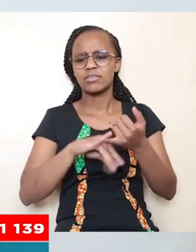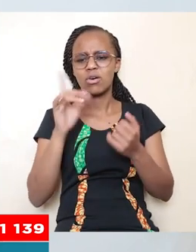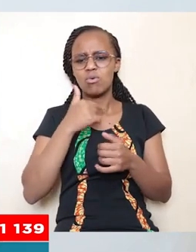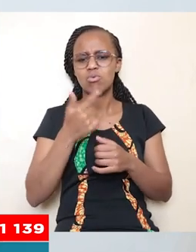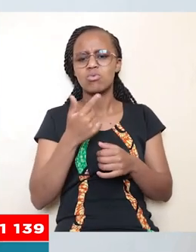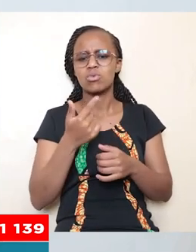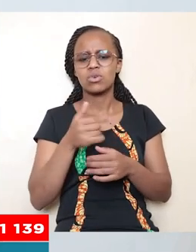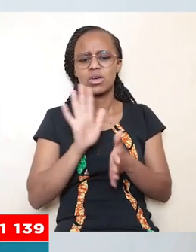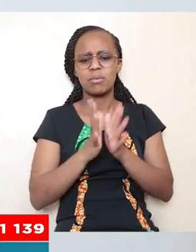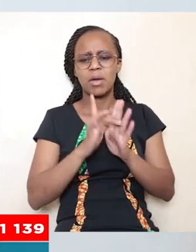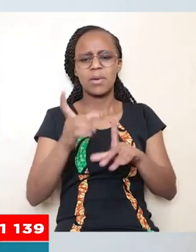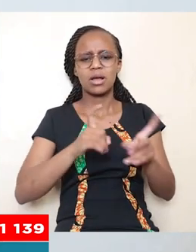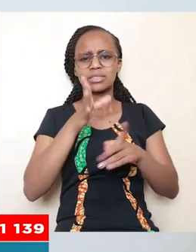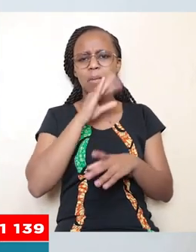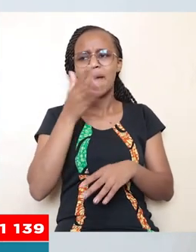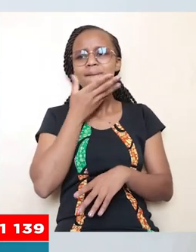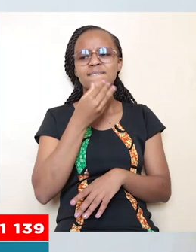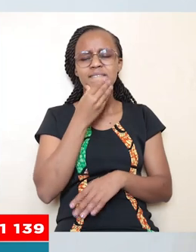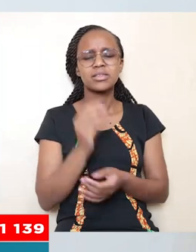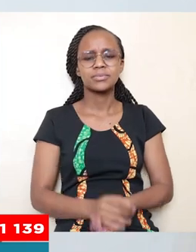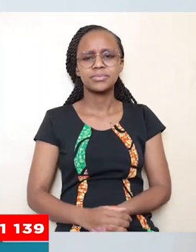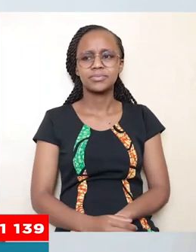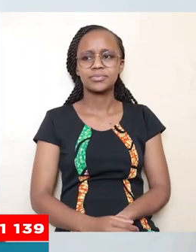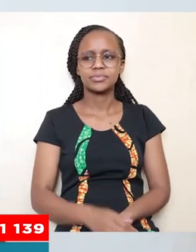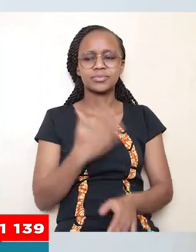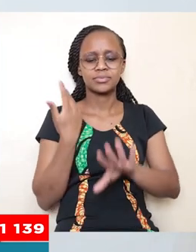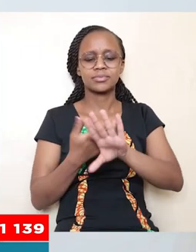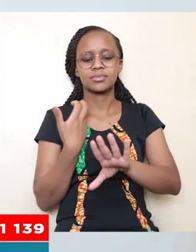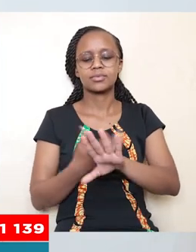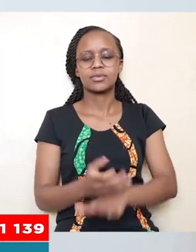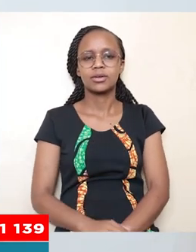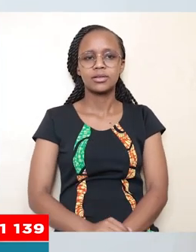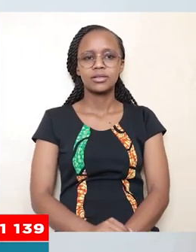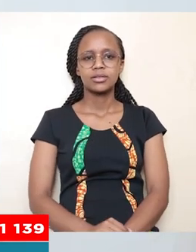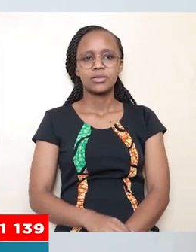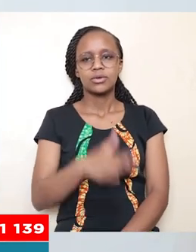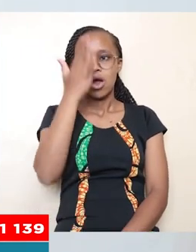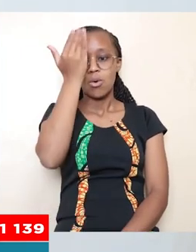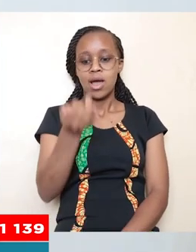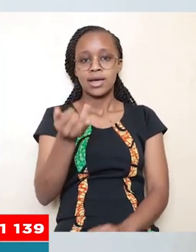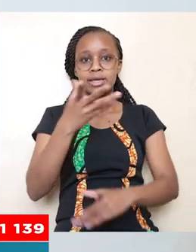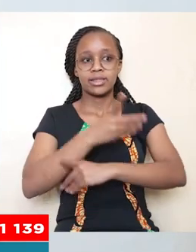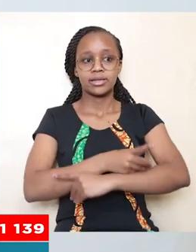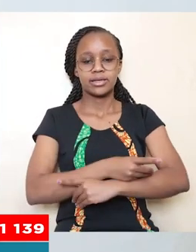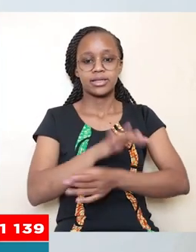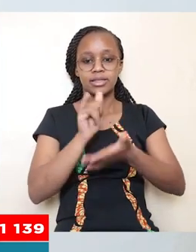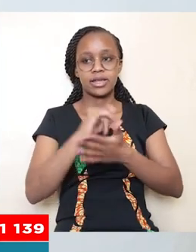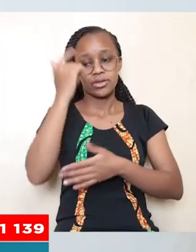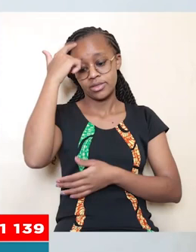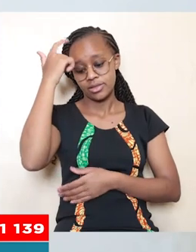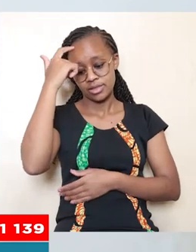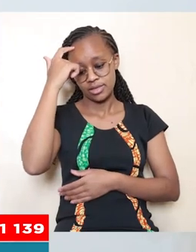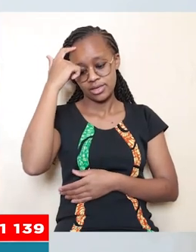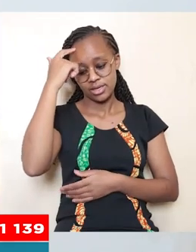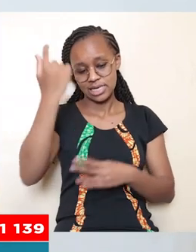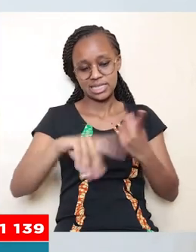mwenye anakuwa driven by the father. Hiyo ni gumu. Because hata ile siku utafikiria. Sio ati